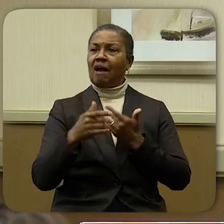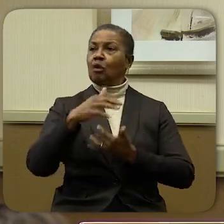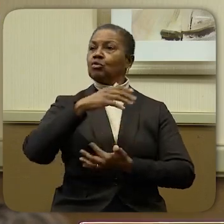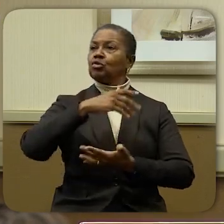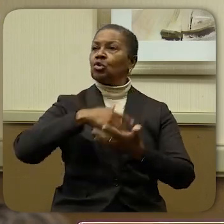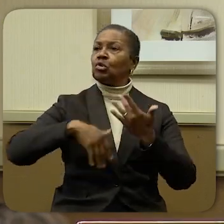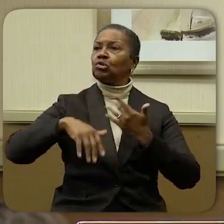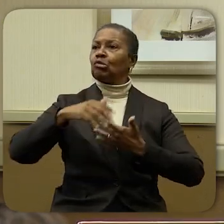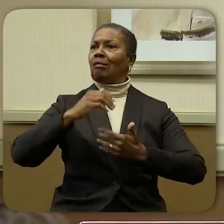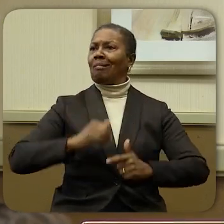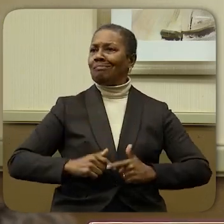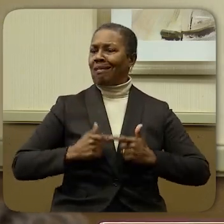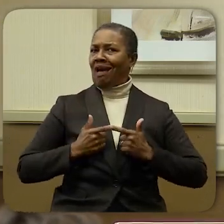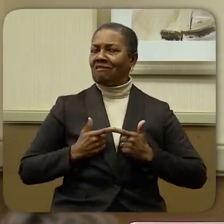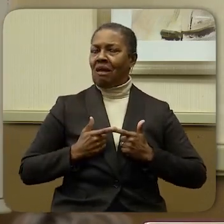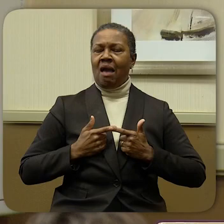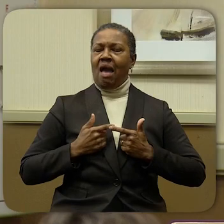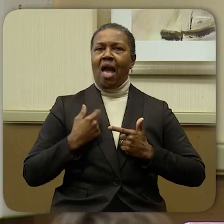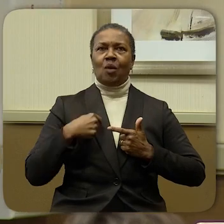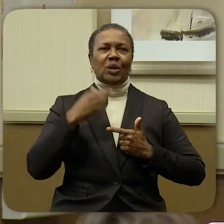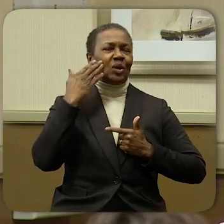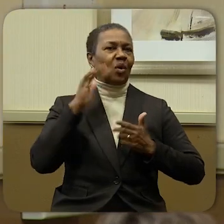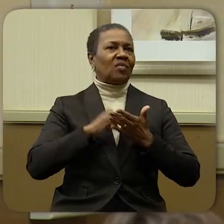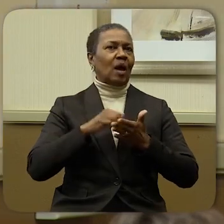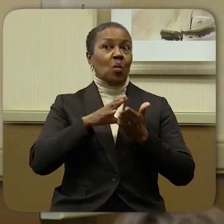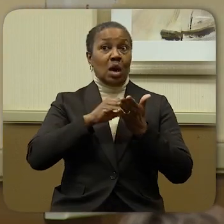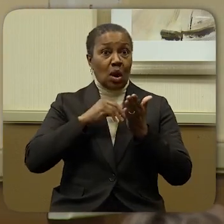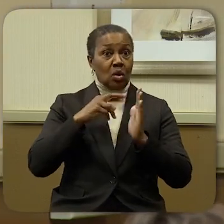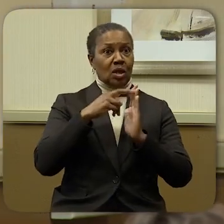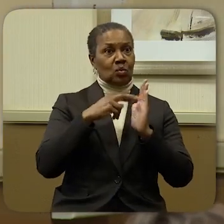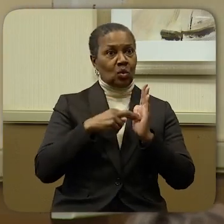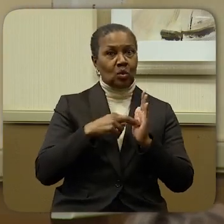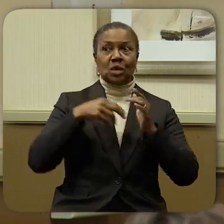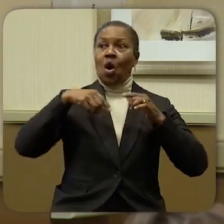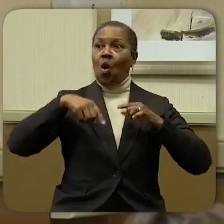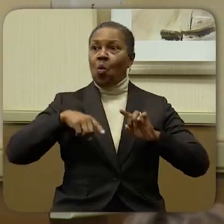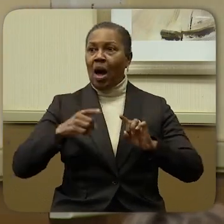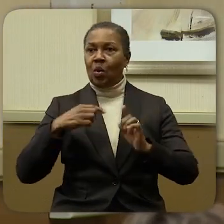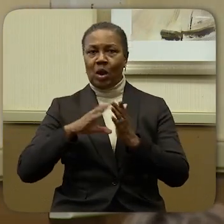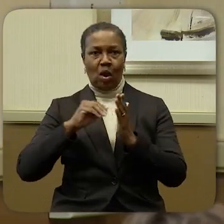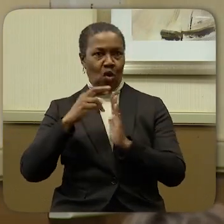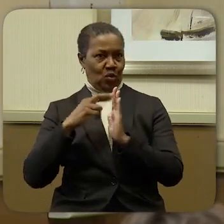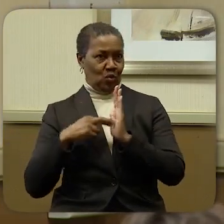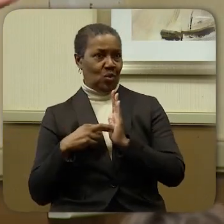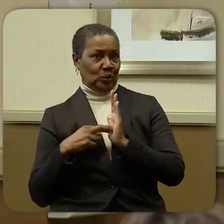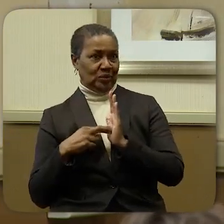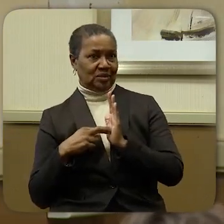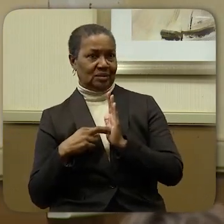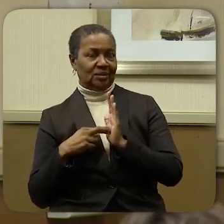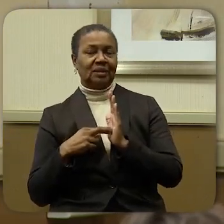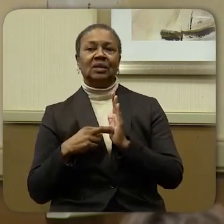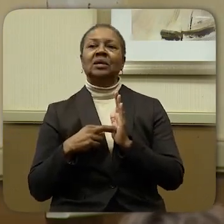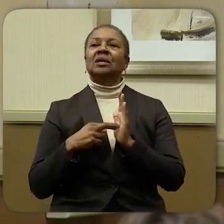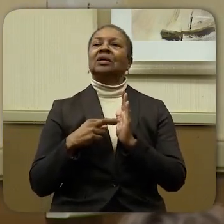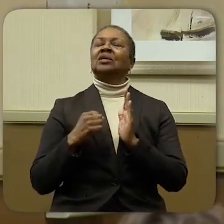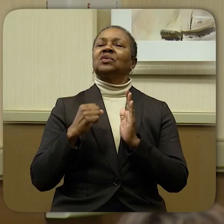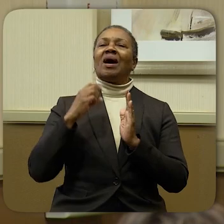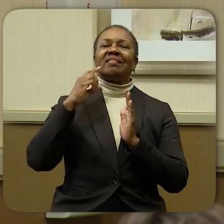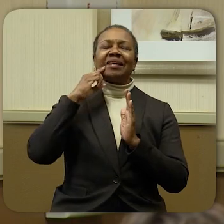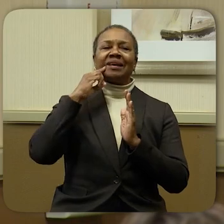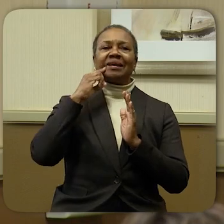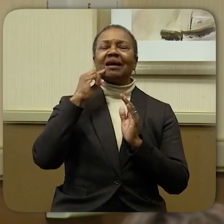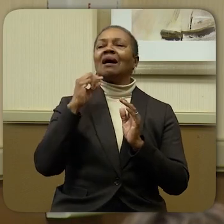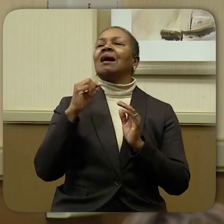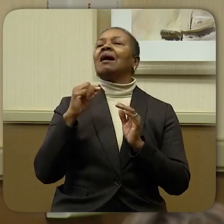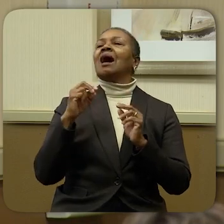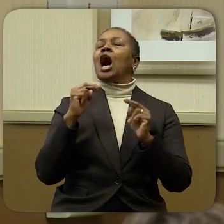social construction that we don't even know that we're learning the rules as we're learning them. I think about, a gender neutral term